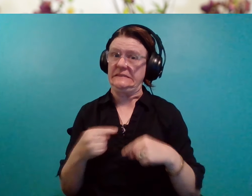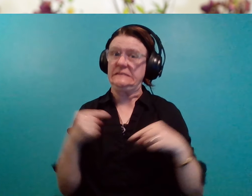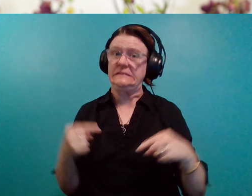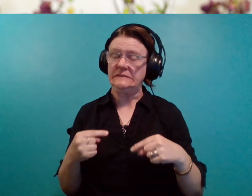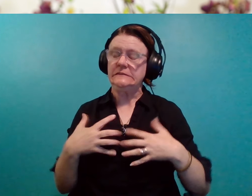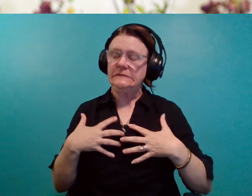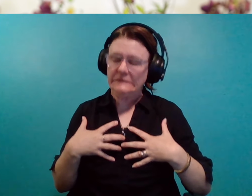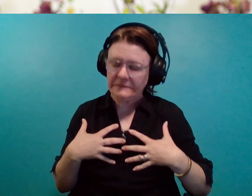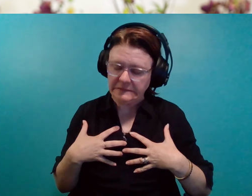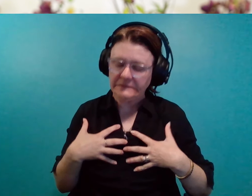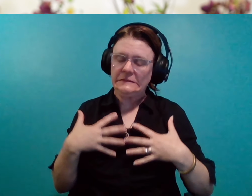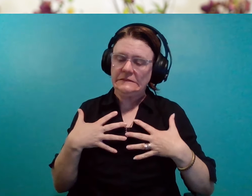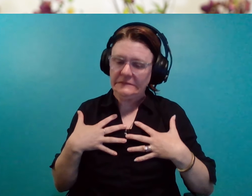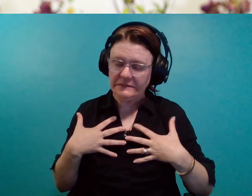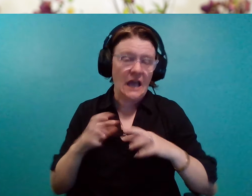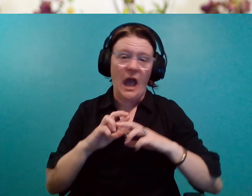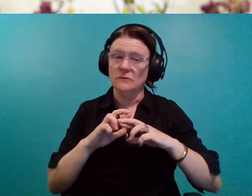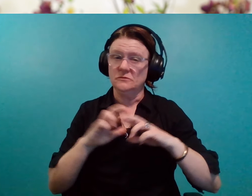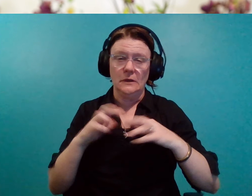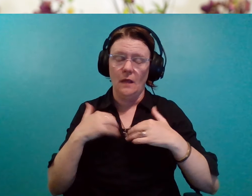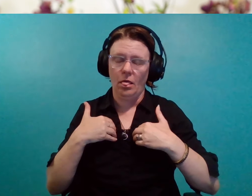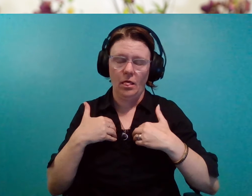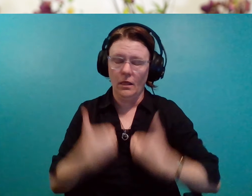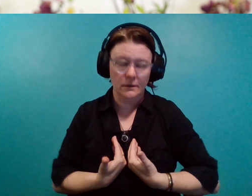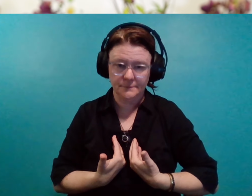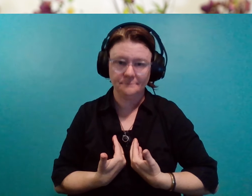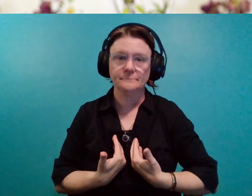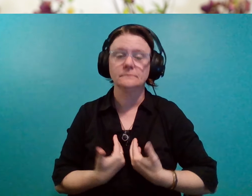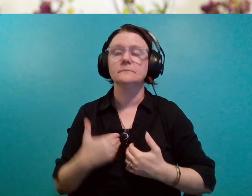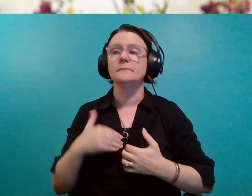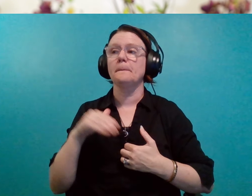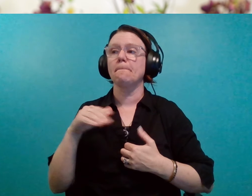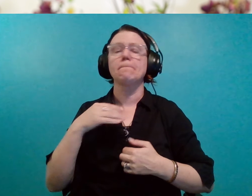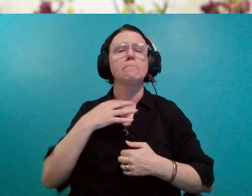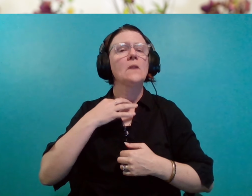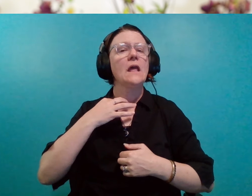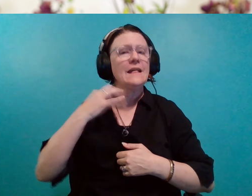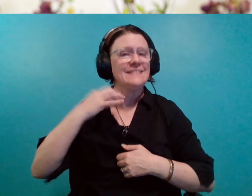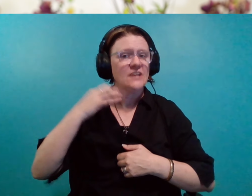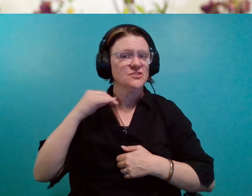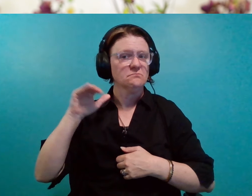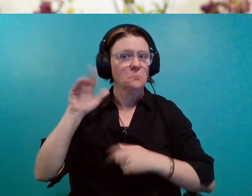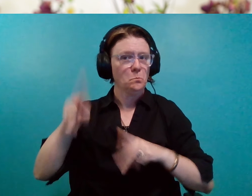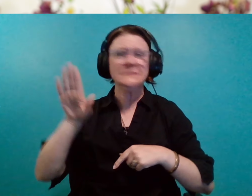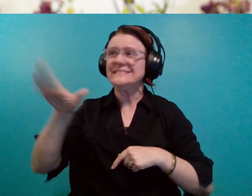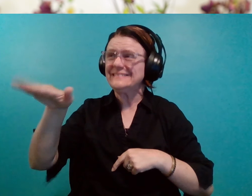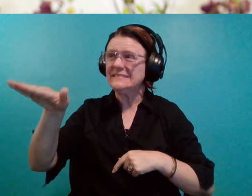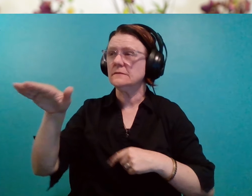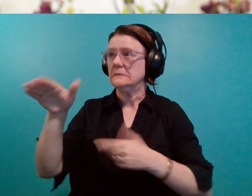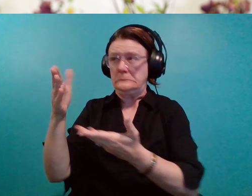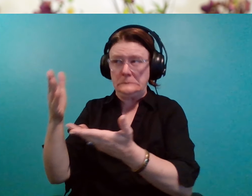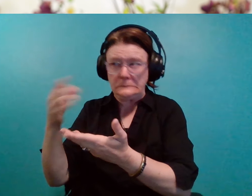pain, almost to the point where it was getting ready to collapse. And so I signaled the election official and I